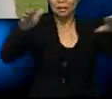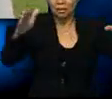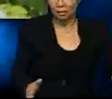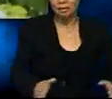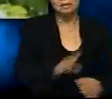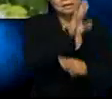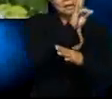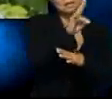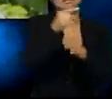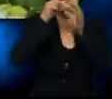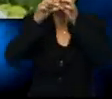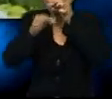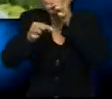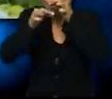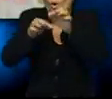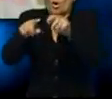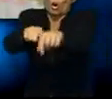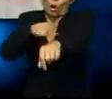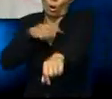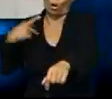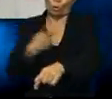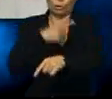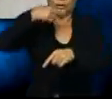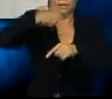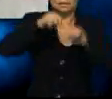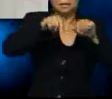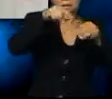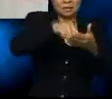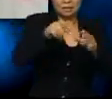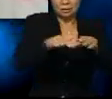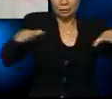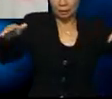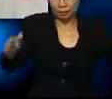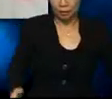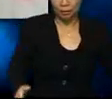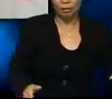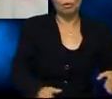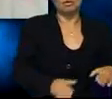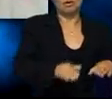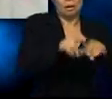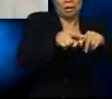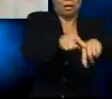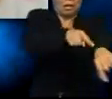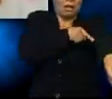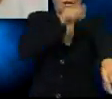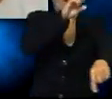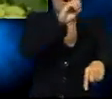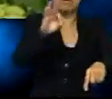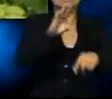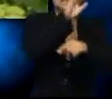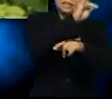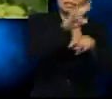then. This table is 7 straws long. Or we could say that this table is the length of 7